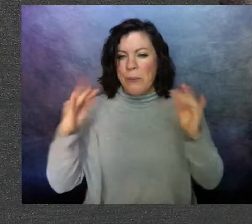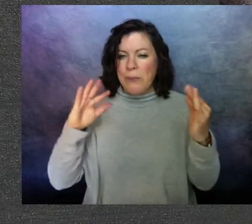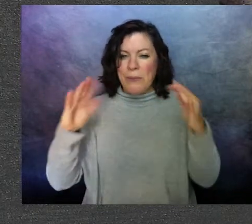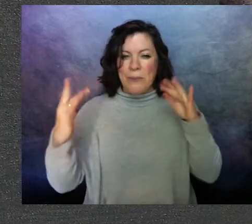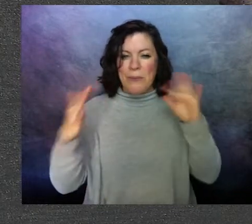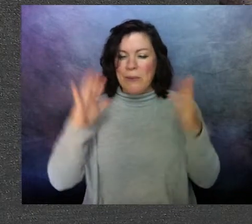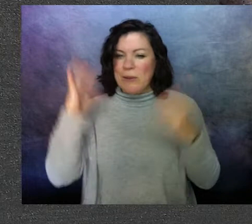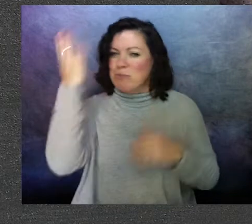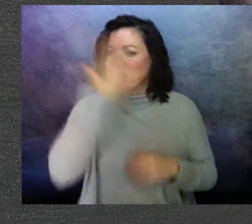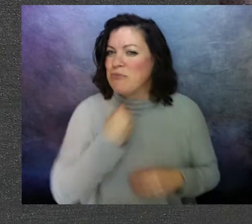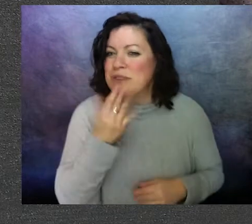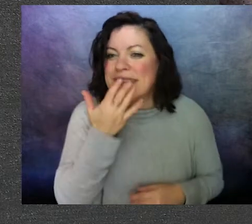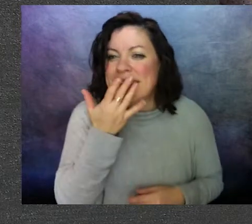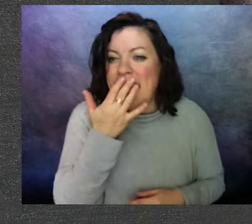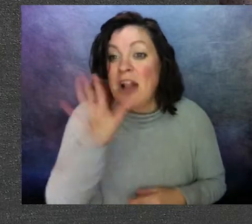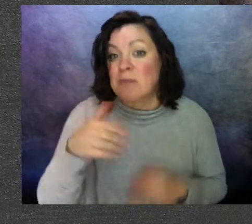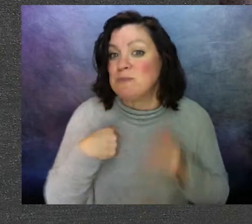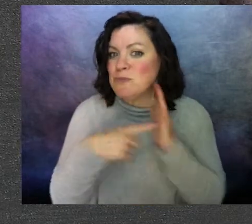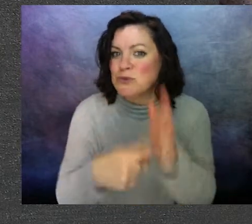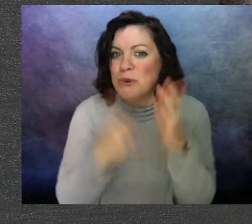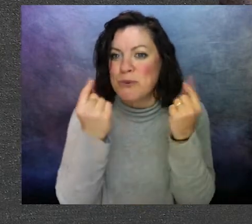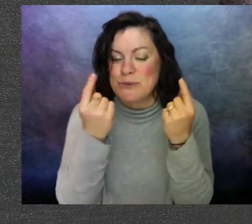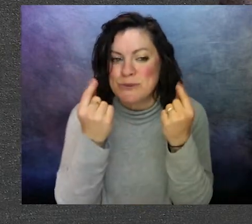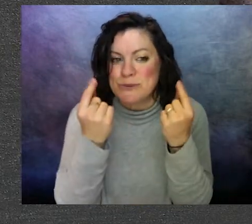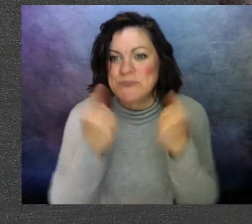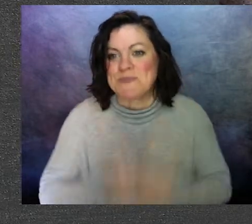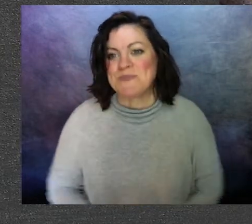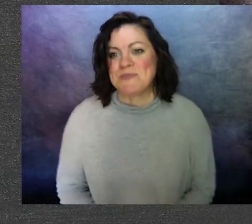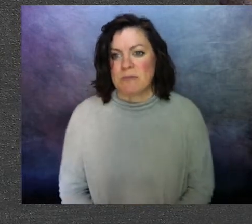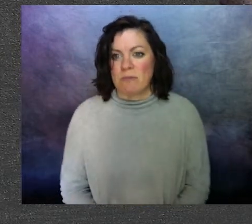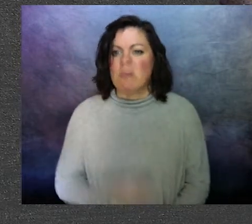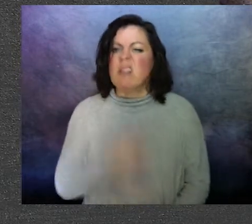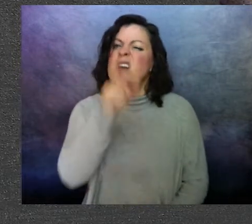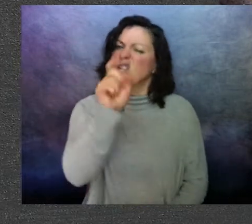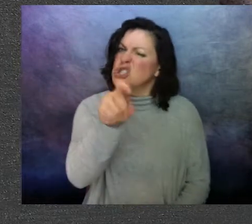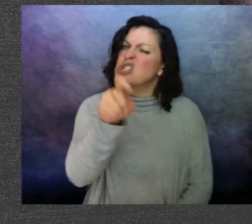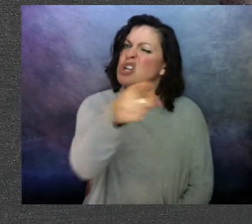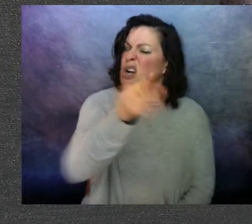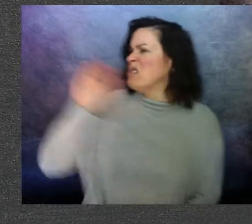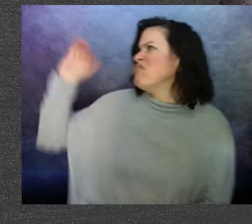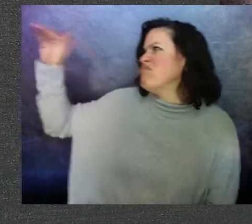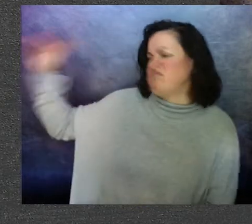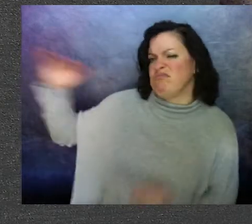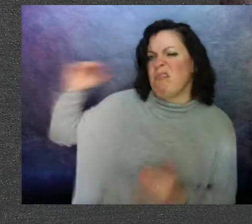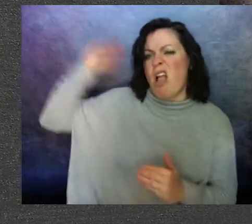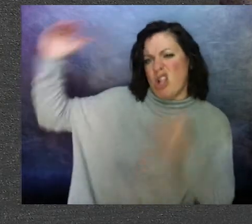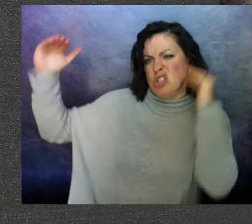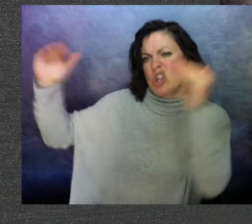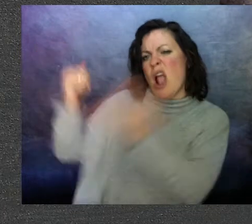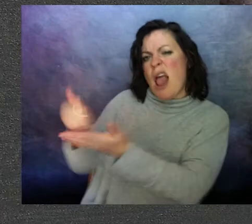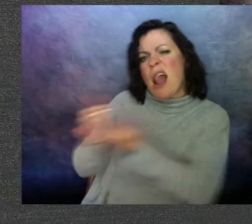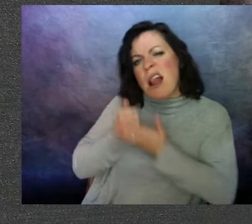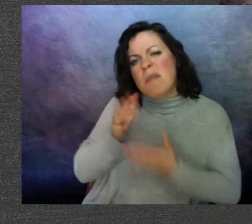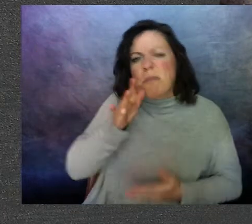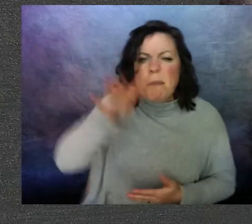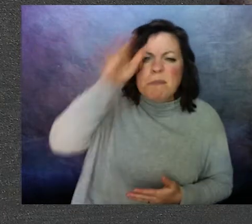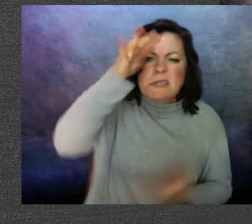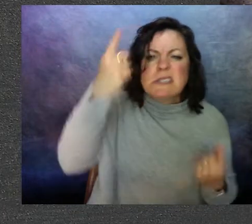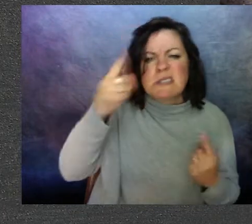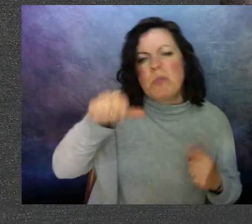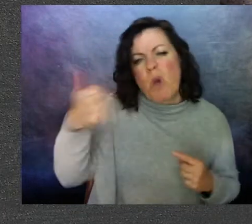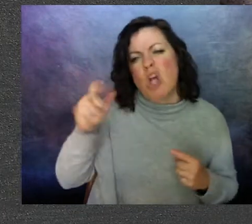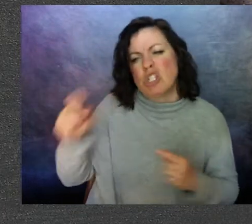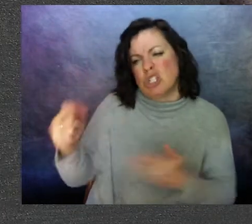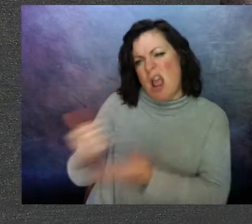fall. So let me show you how to get started. And you definitely will need a grown-up for this because there's gonna be a lot of glue and a lot of mess.